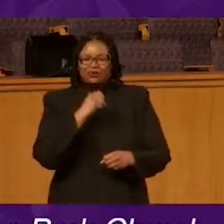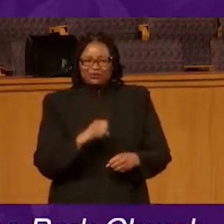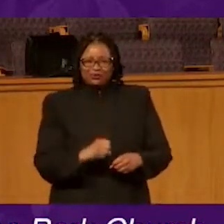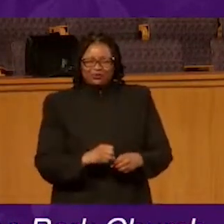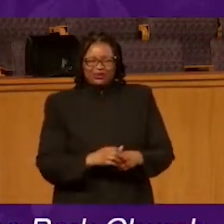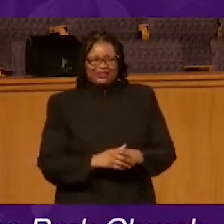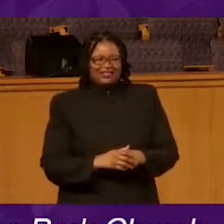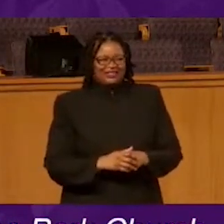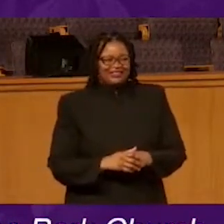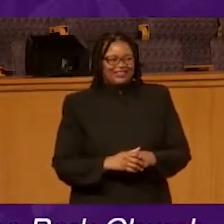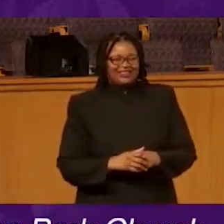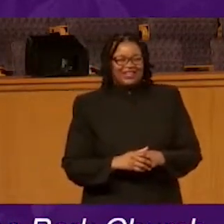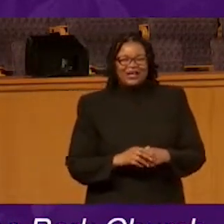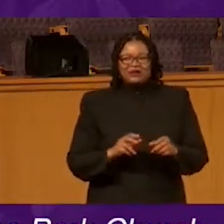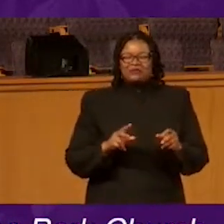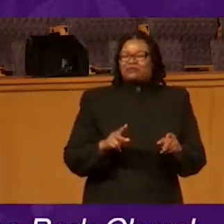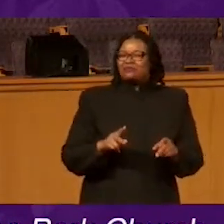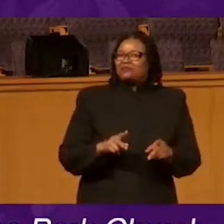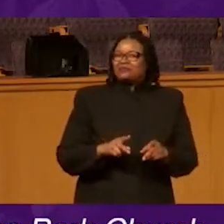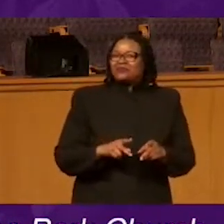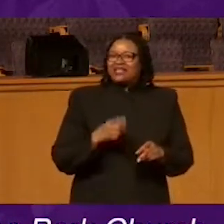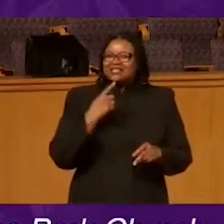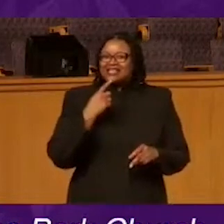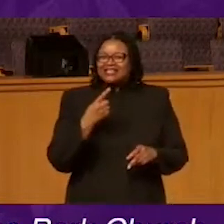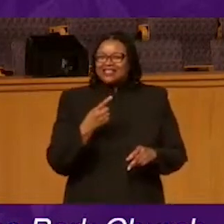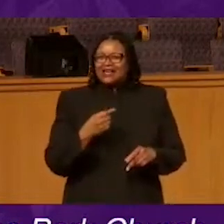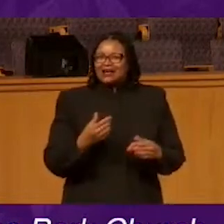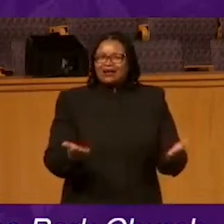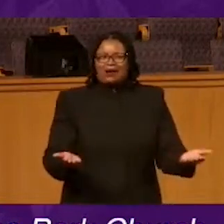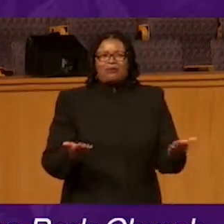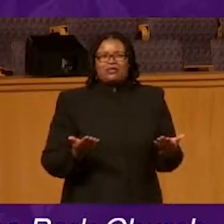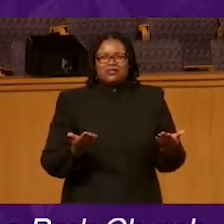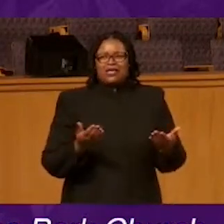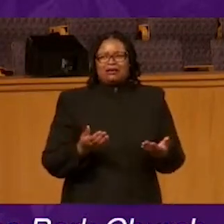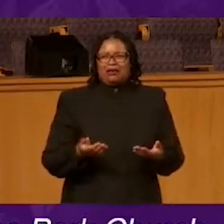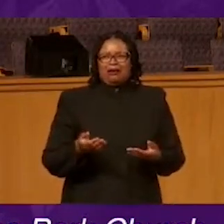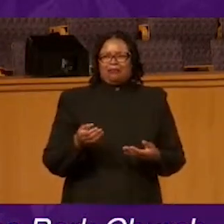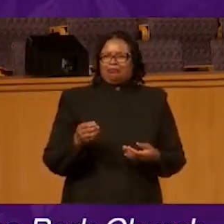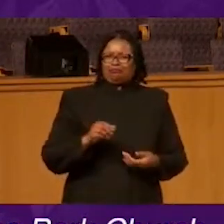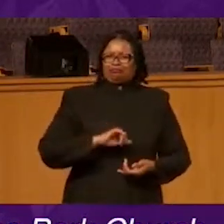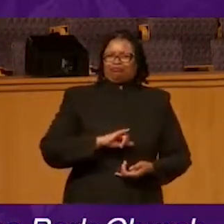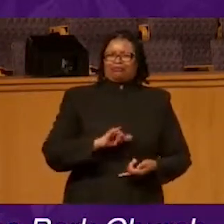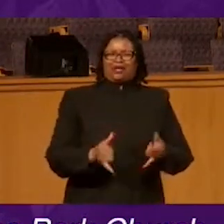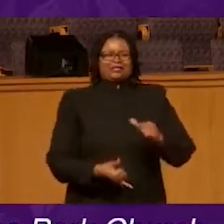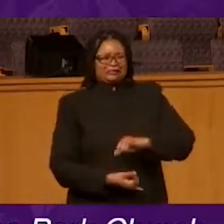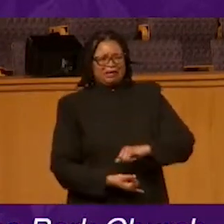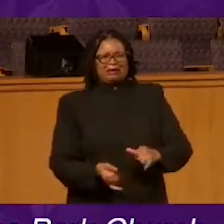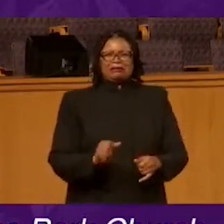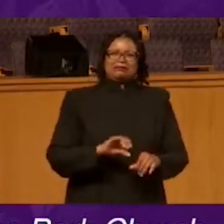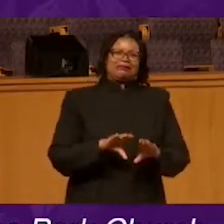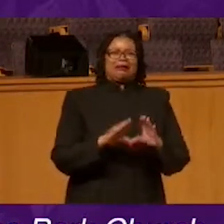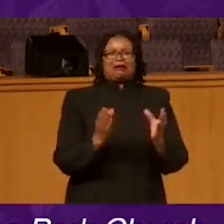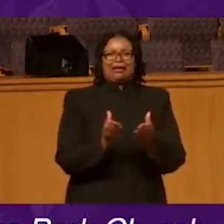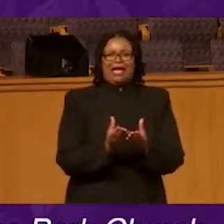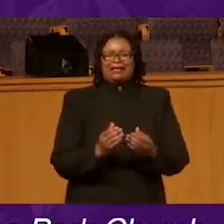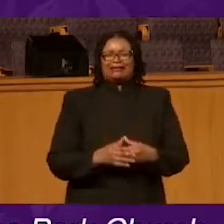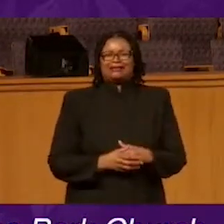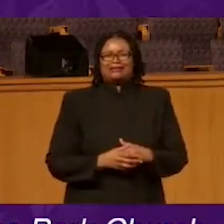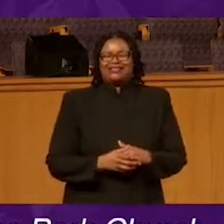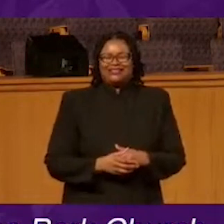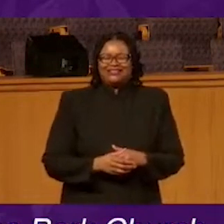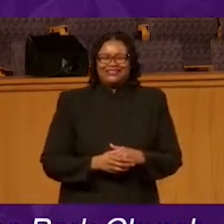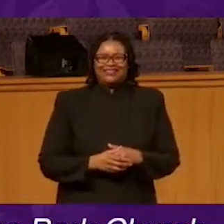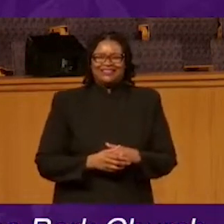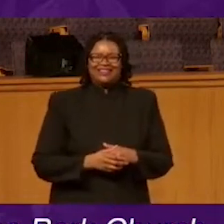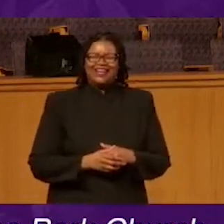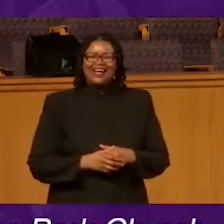3-year-old third grader says, I think I want to take a trigonometry class. That's a mini run away. And all